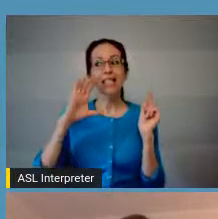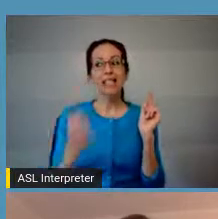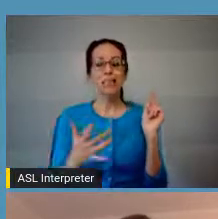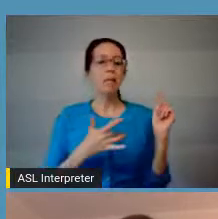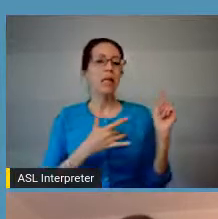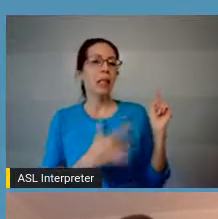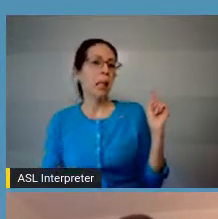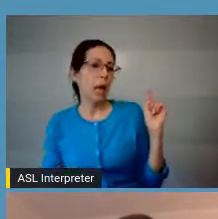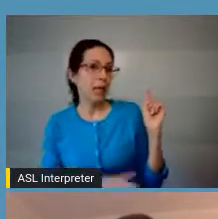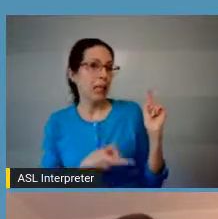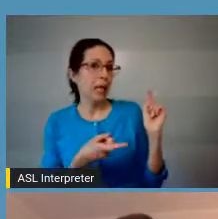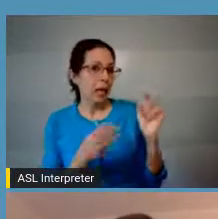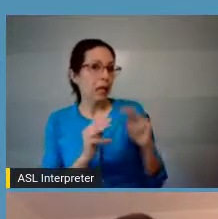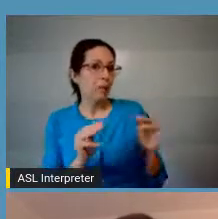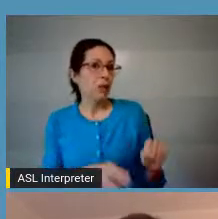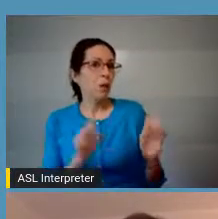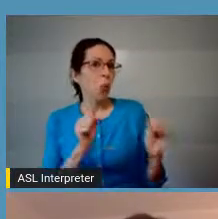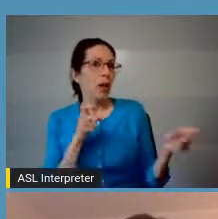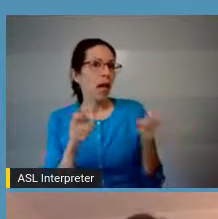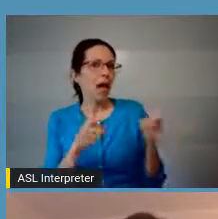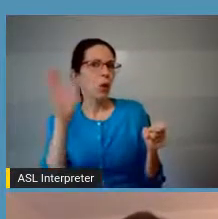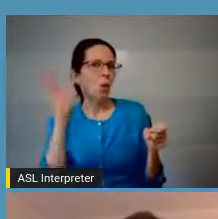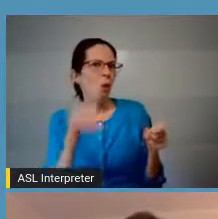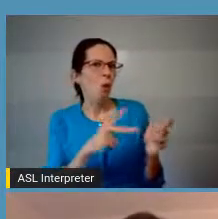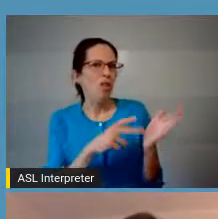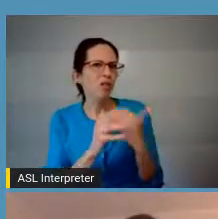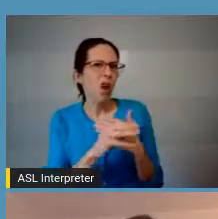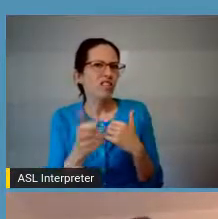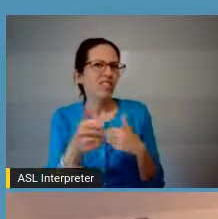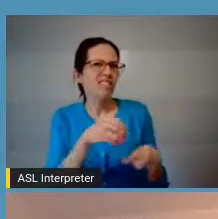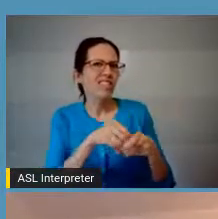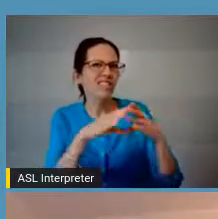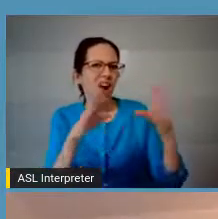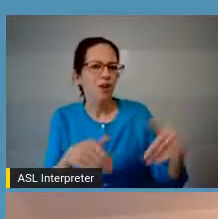most of this whole digitization thing in-house.